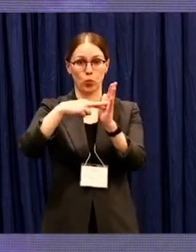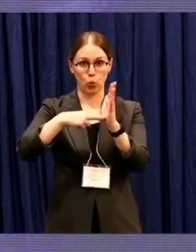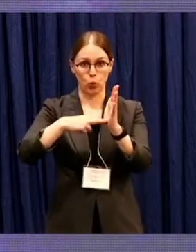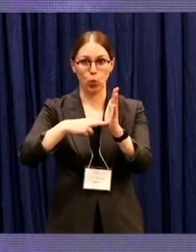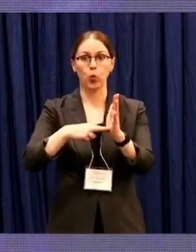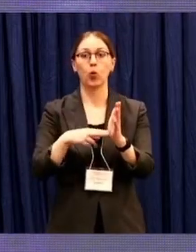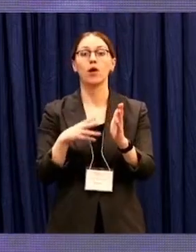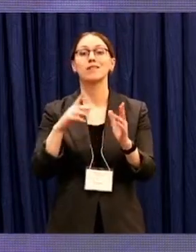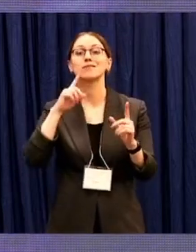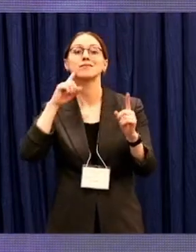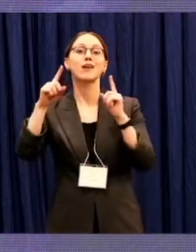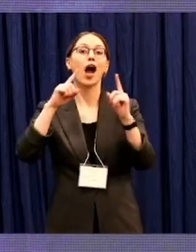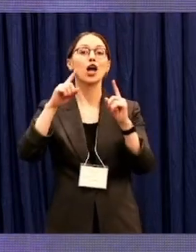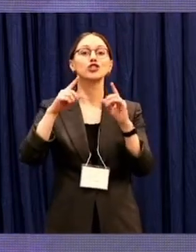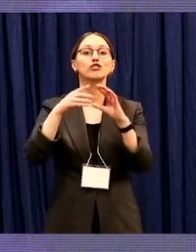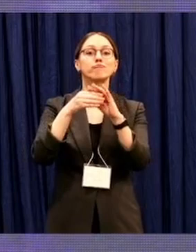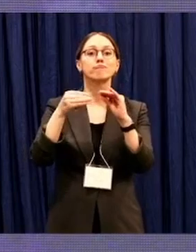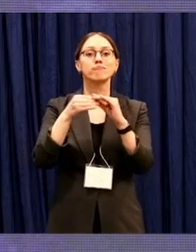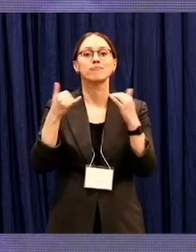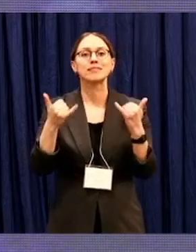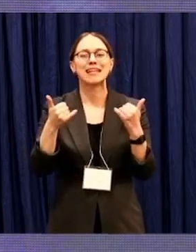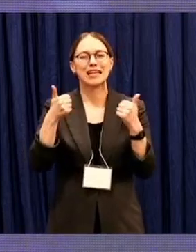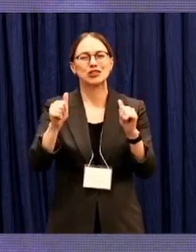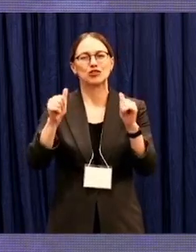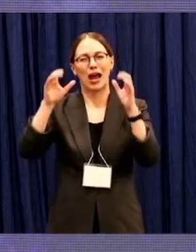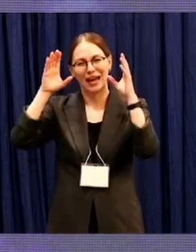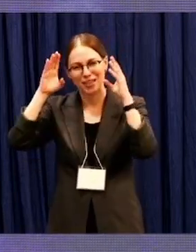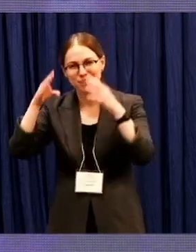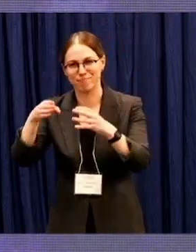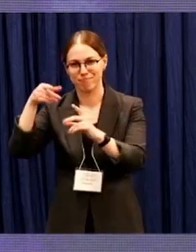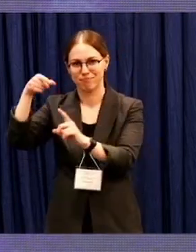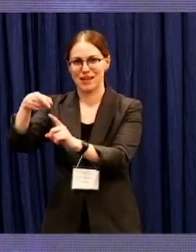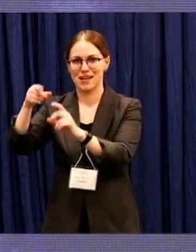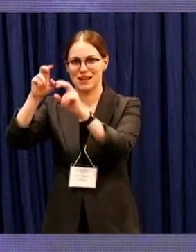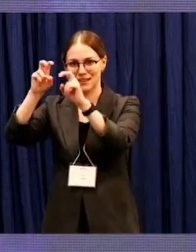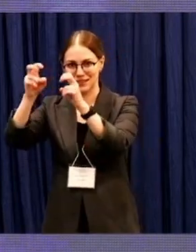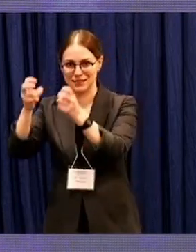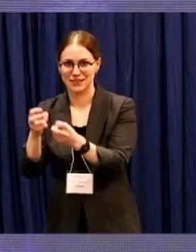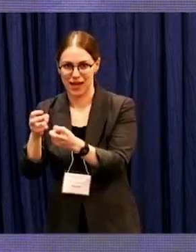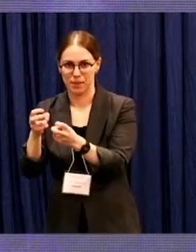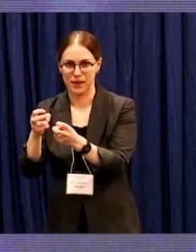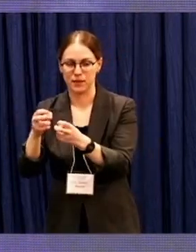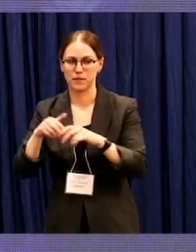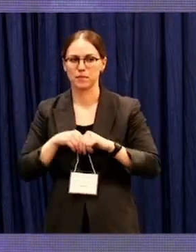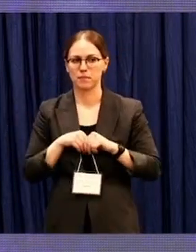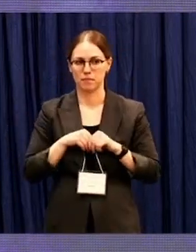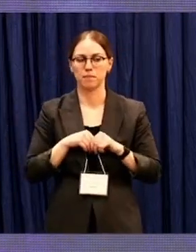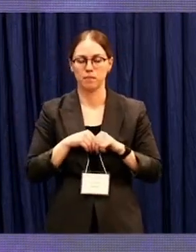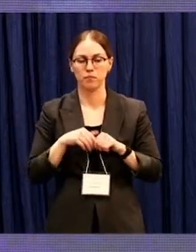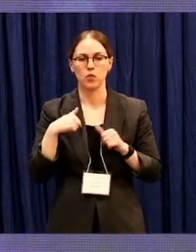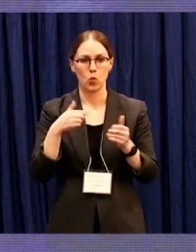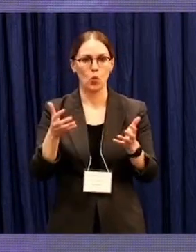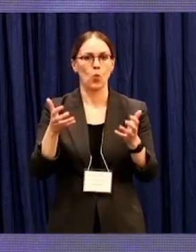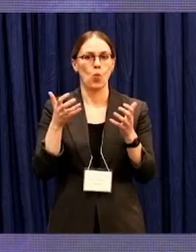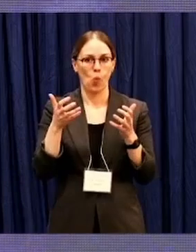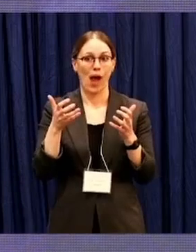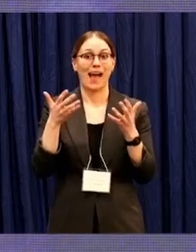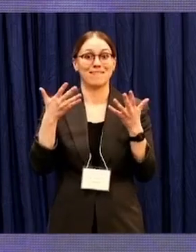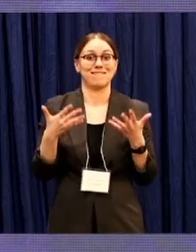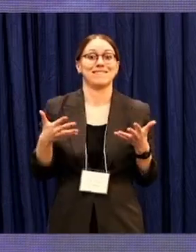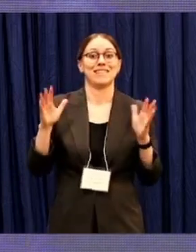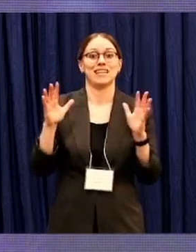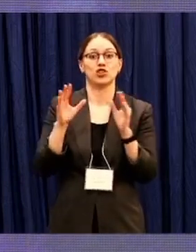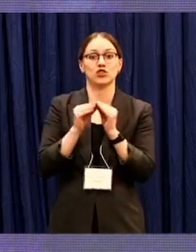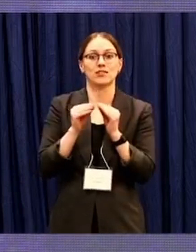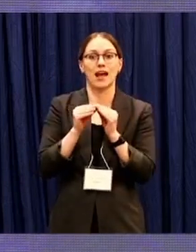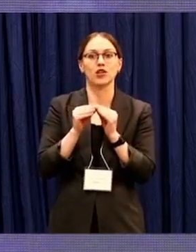discussions focused on topics, specifically broad policy implications. We would like to end this session with